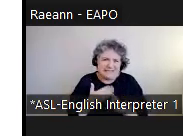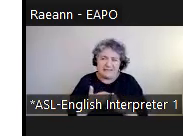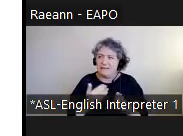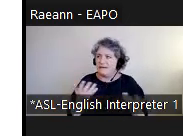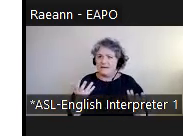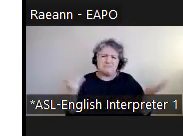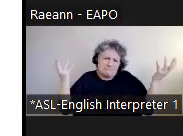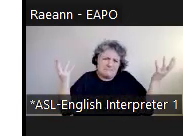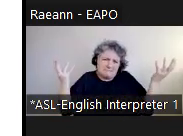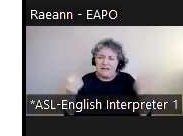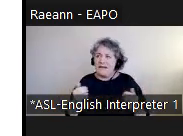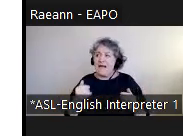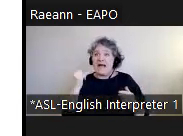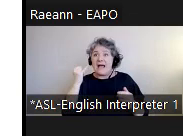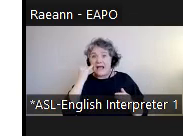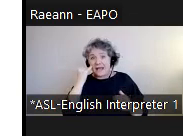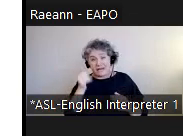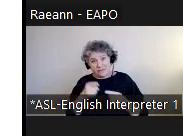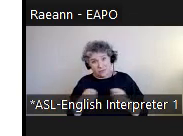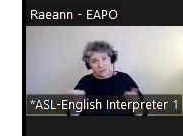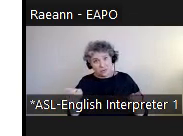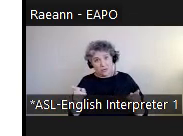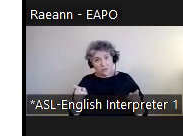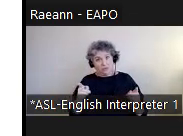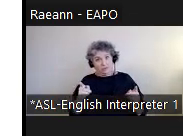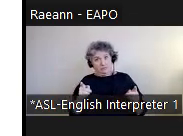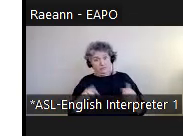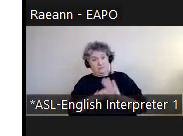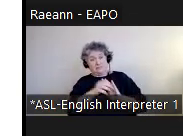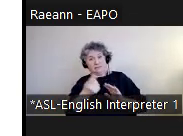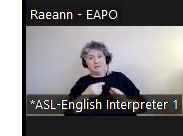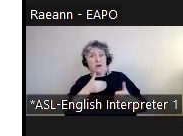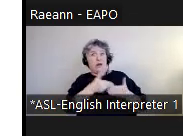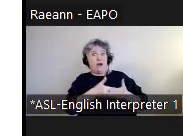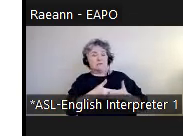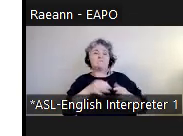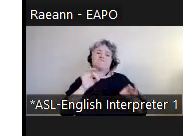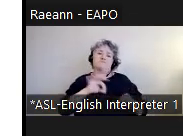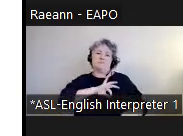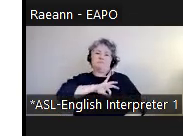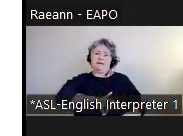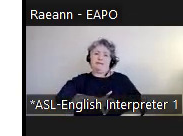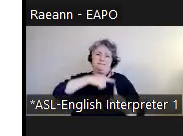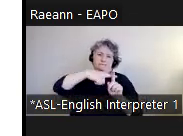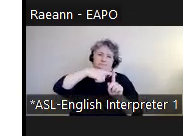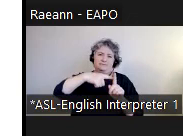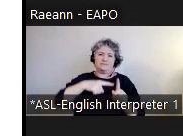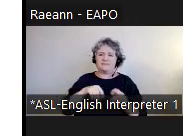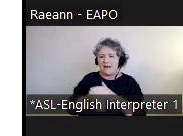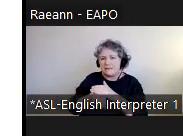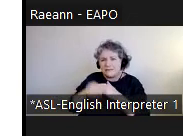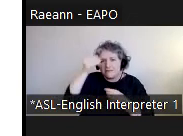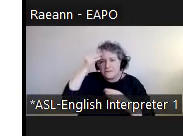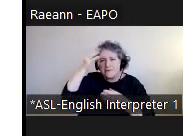phone. But if you do have somebody who's nearby, it is a nice benefit, right? They're able to access information about you